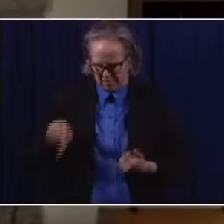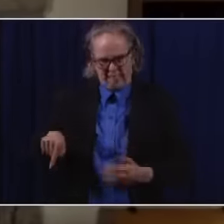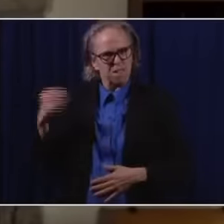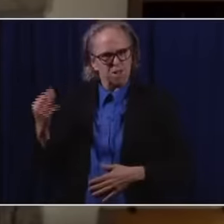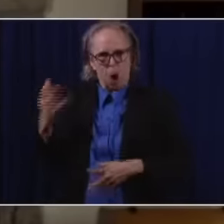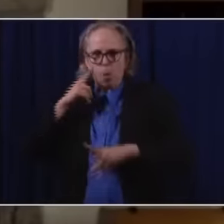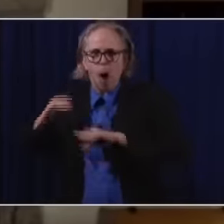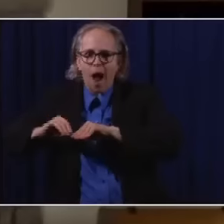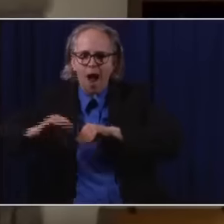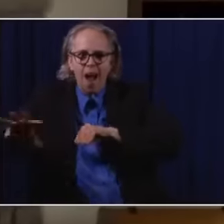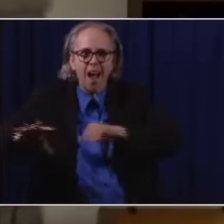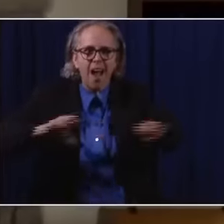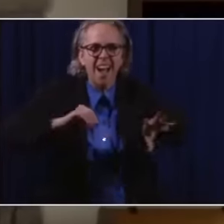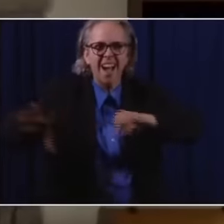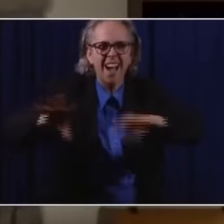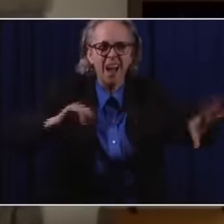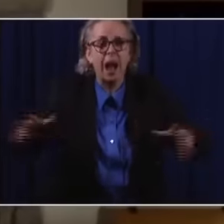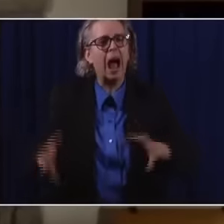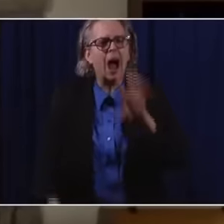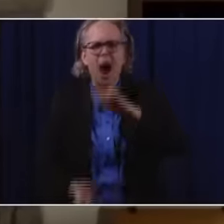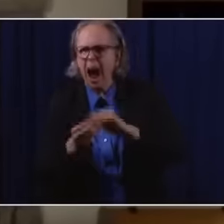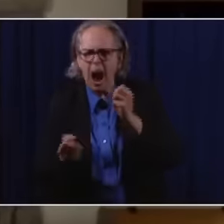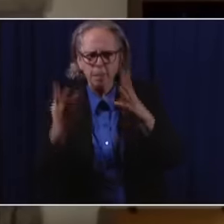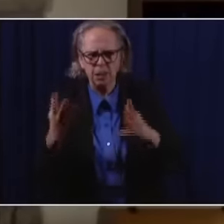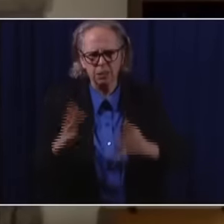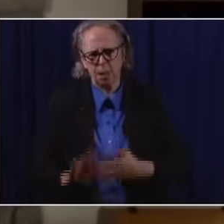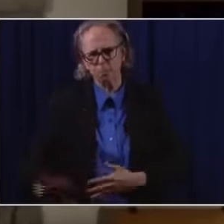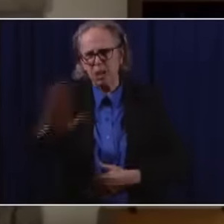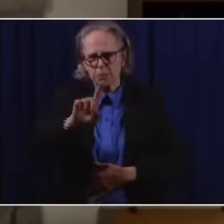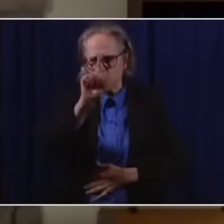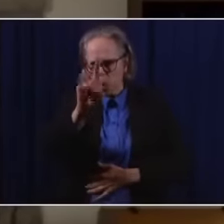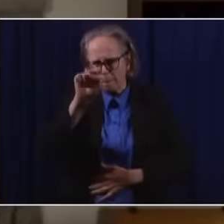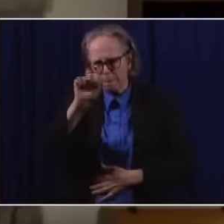be approximately $1.3 billion.